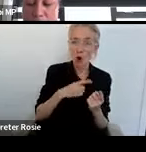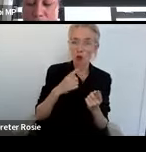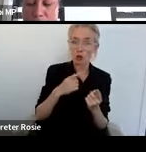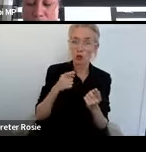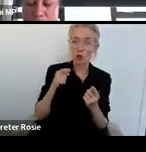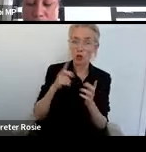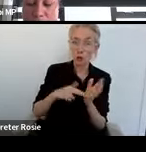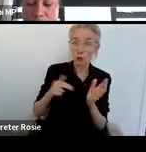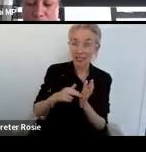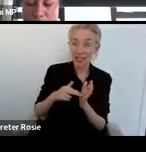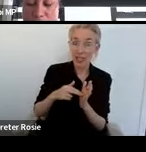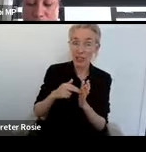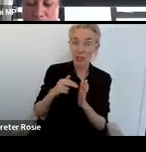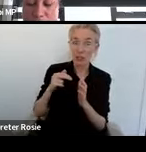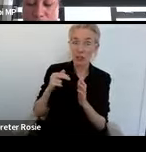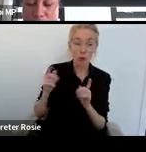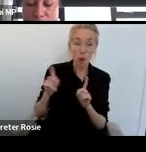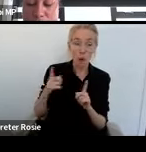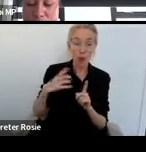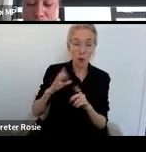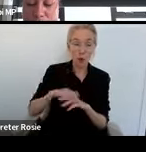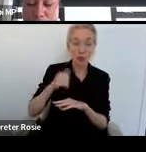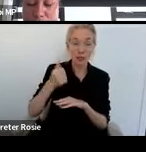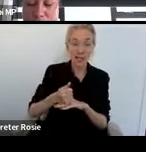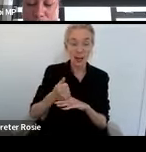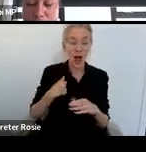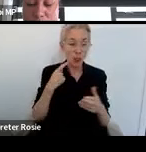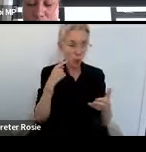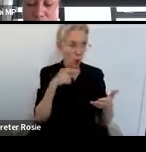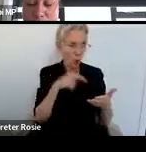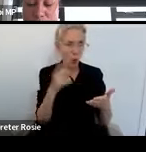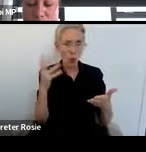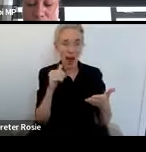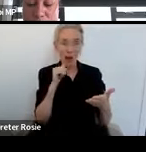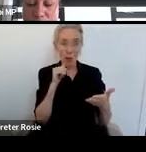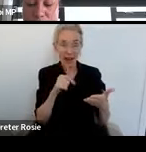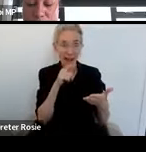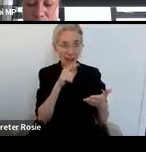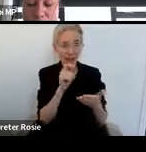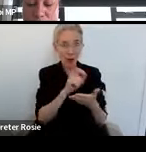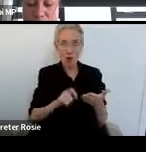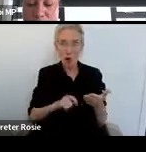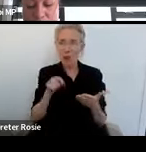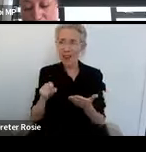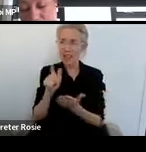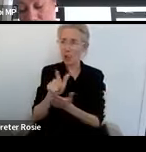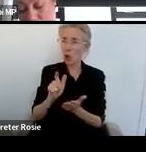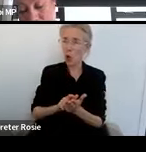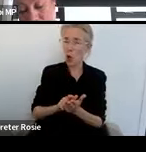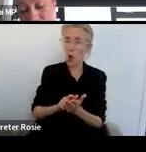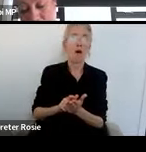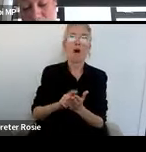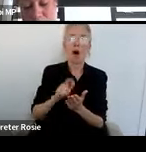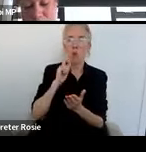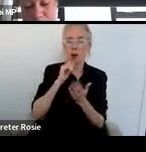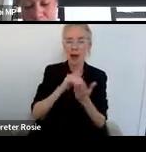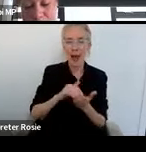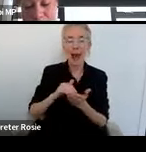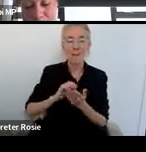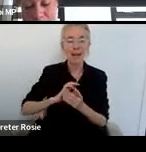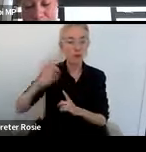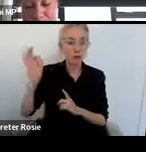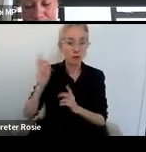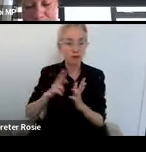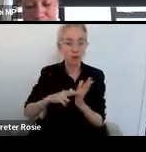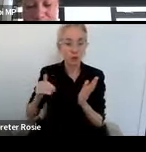this legislation, if it got through, could change New Zealand. What excited me also was that